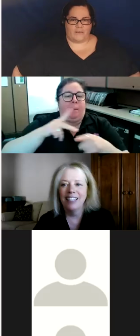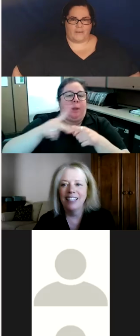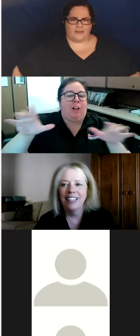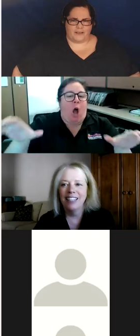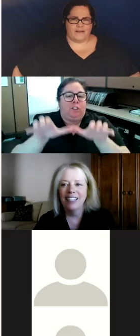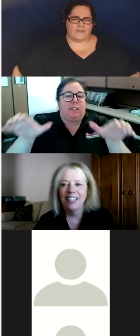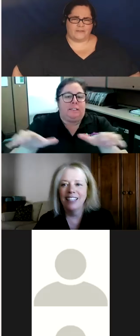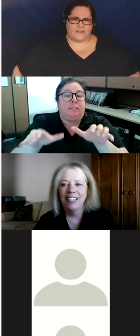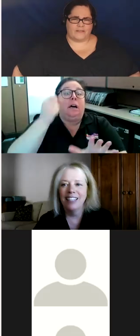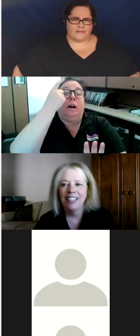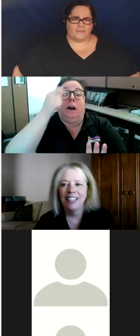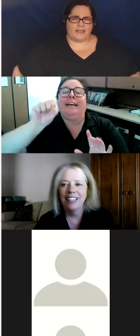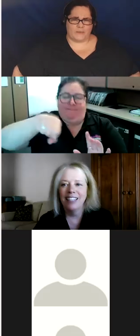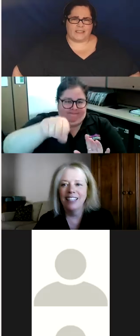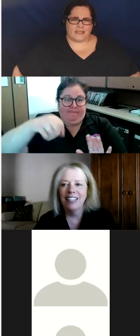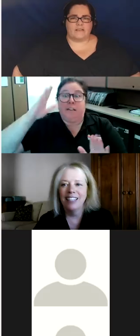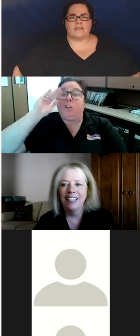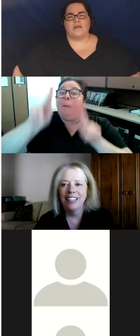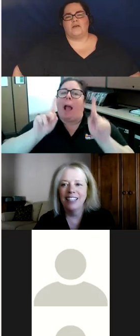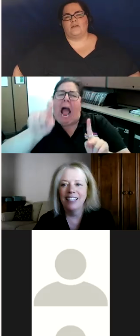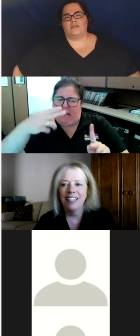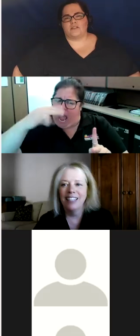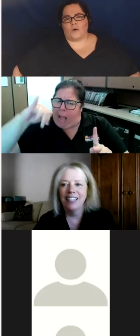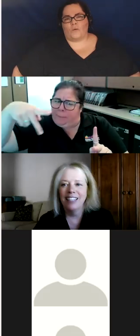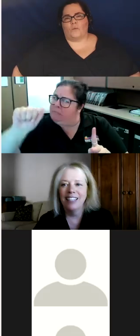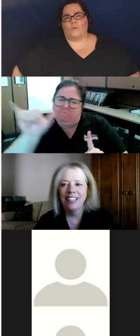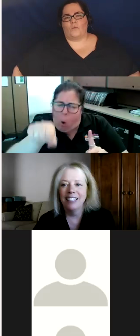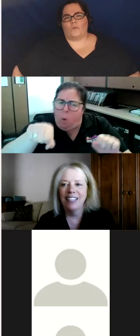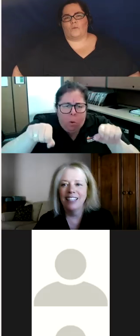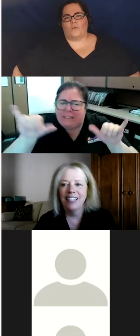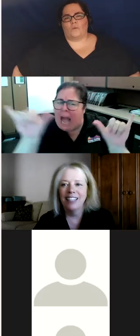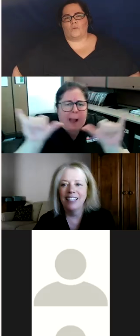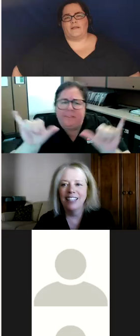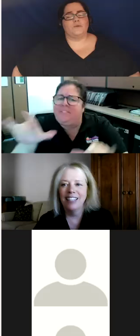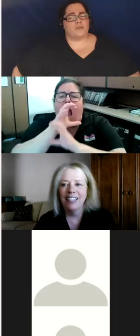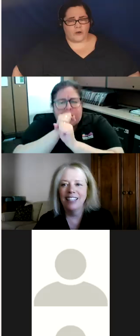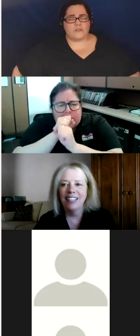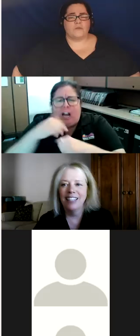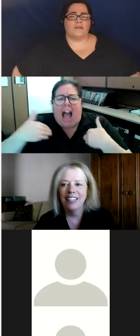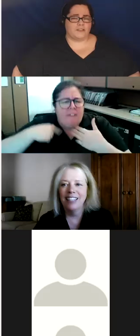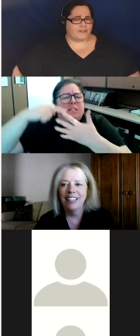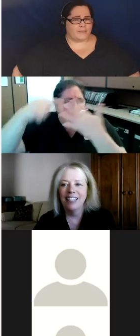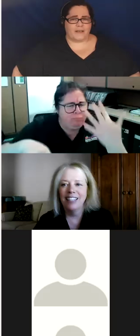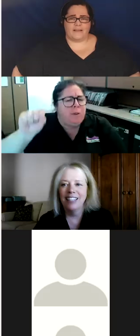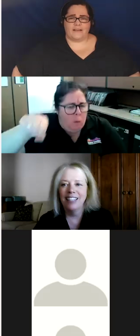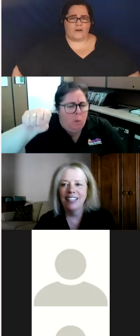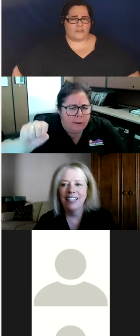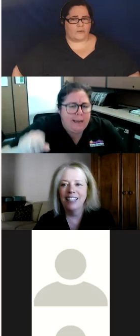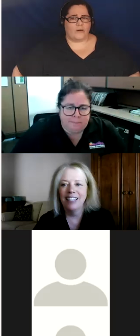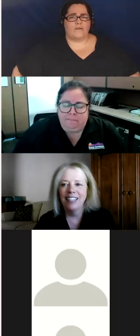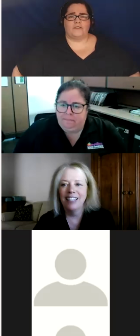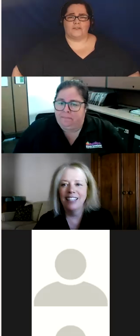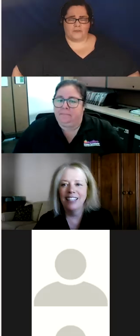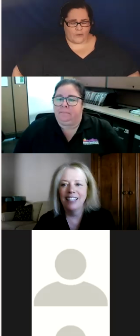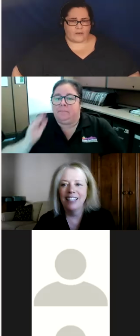those those minute details. So interpreters are also covered under HIPAA. They are